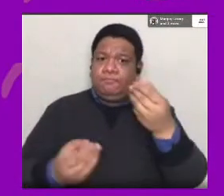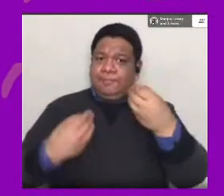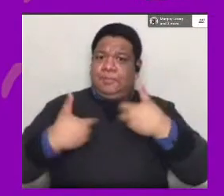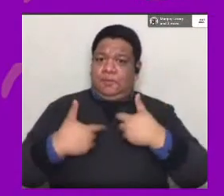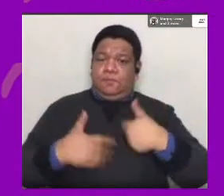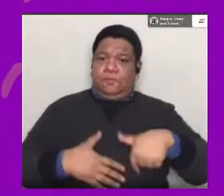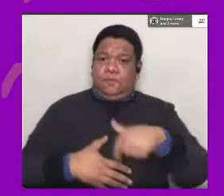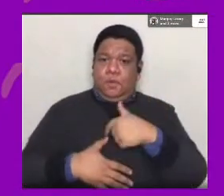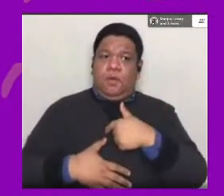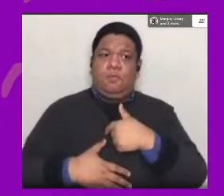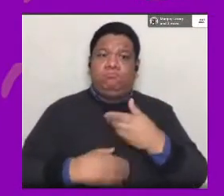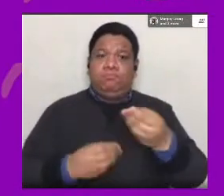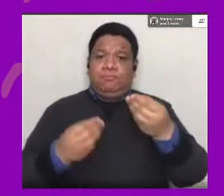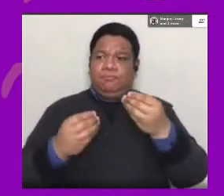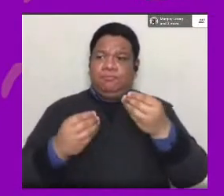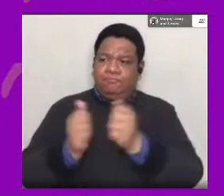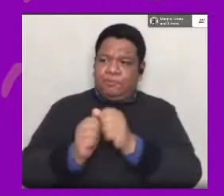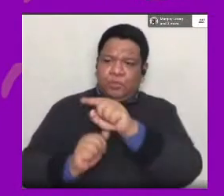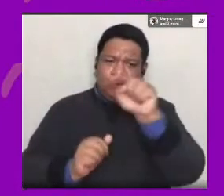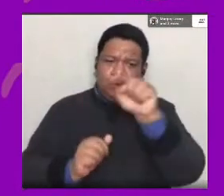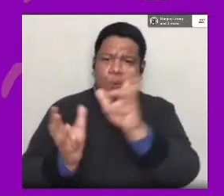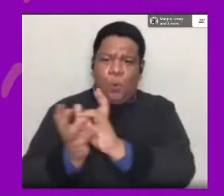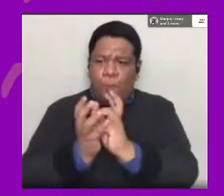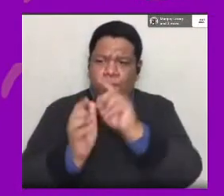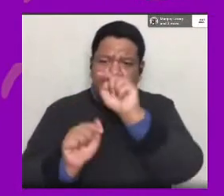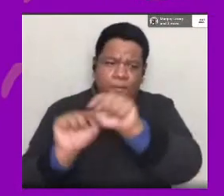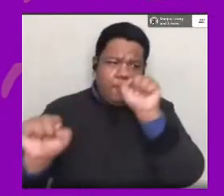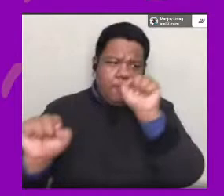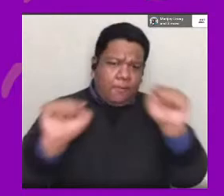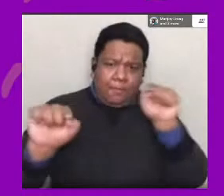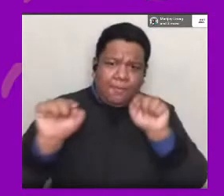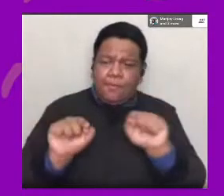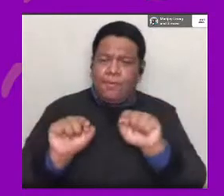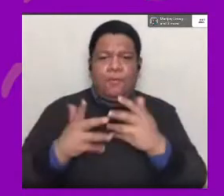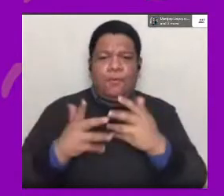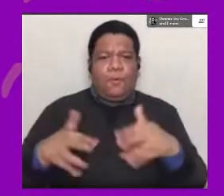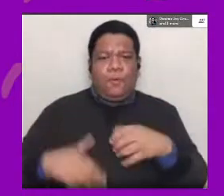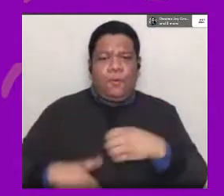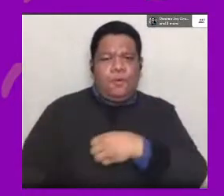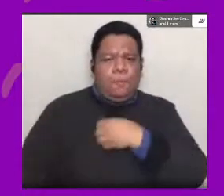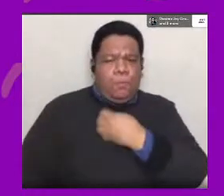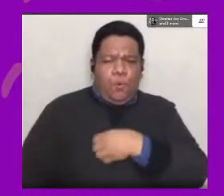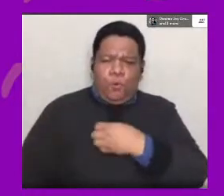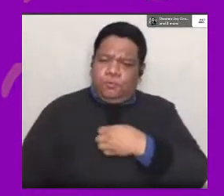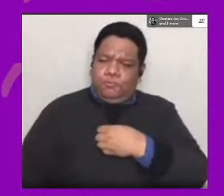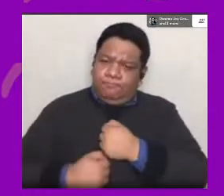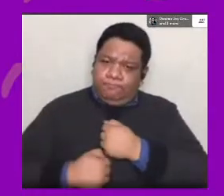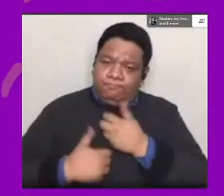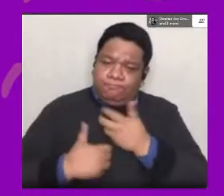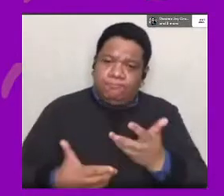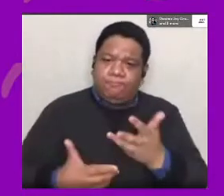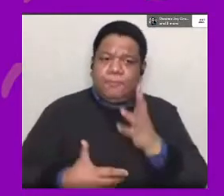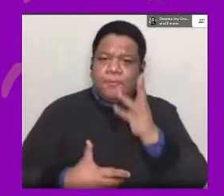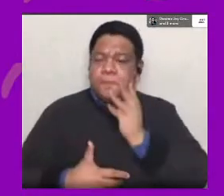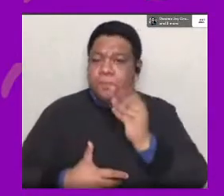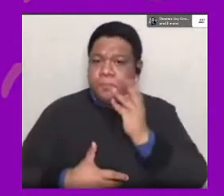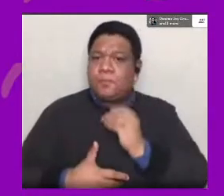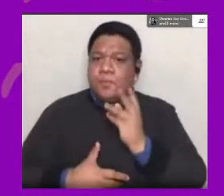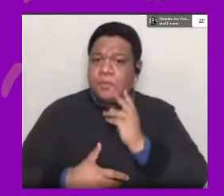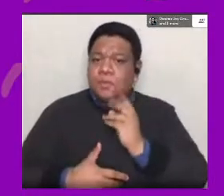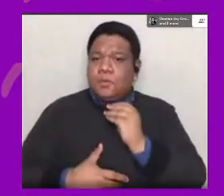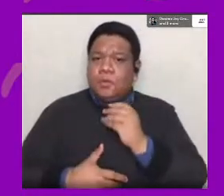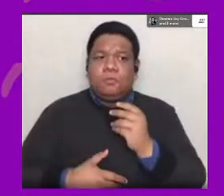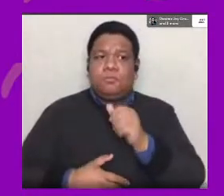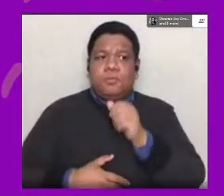with by the most vulnerable communities members who emotionally shared their plight with us are not